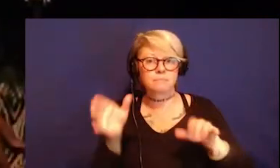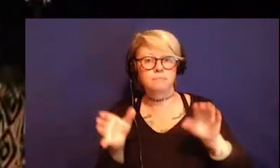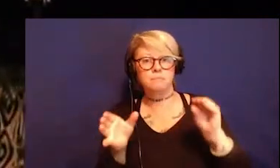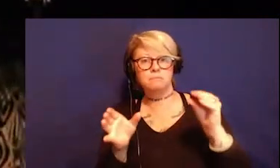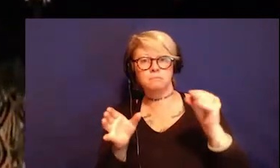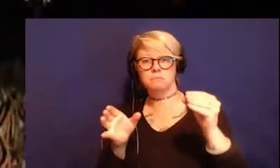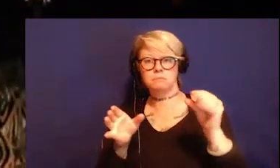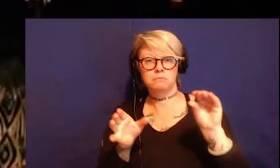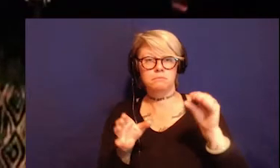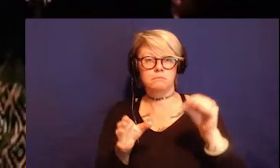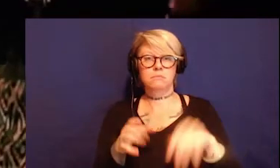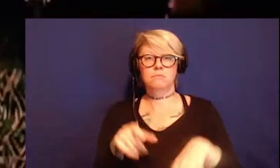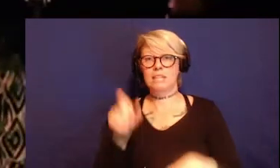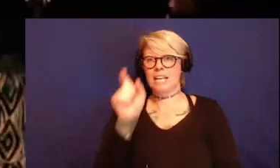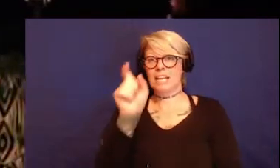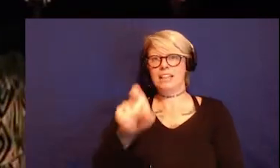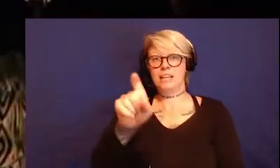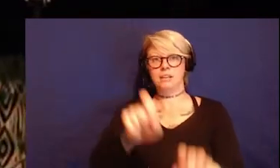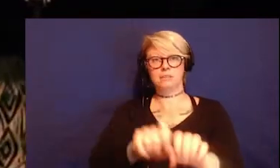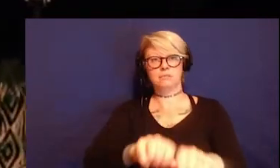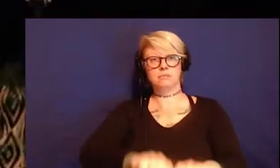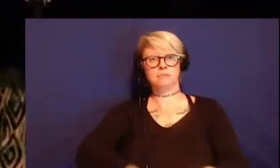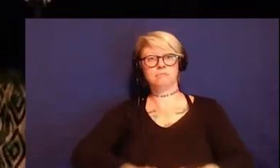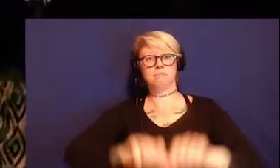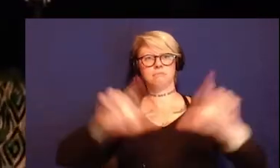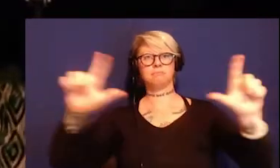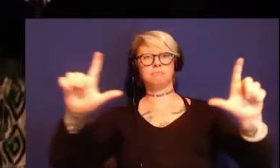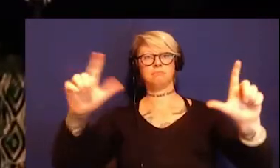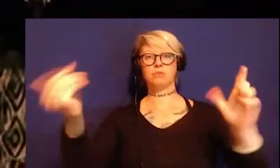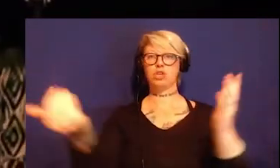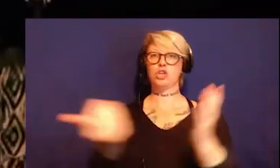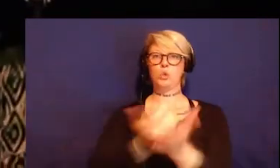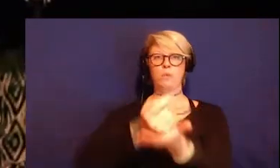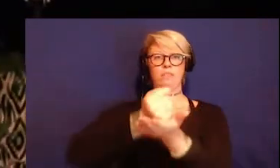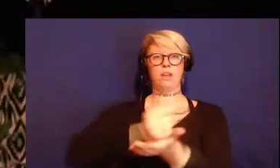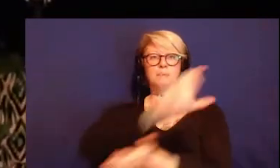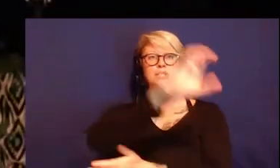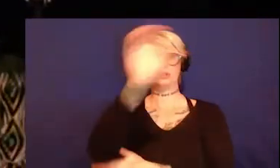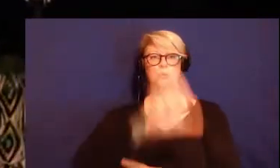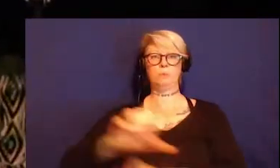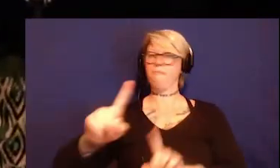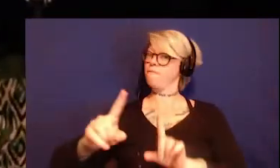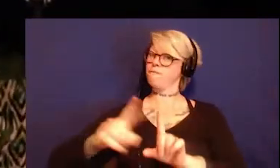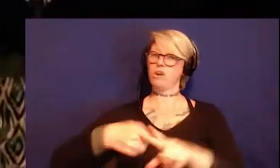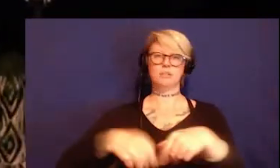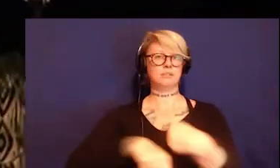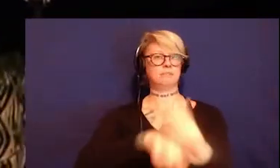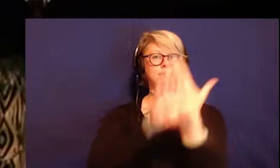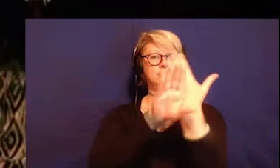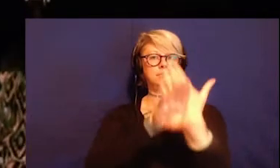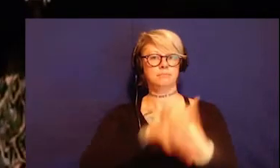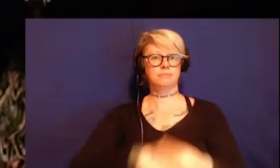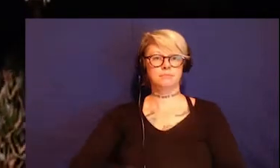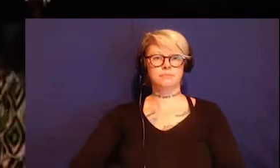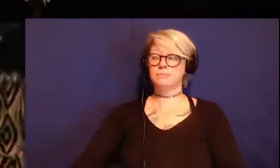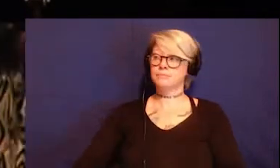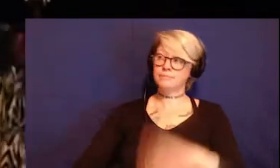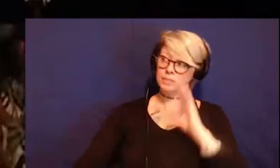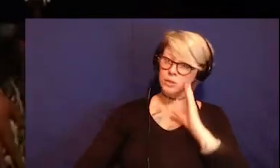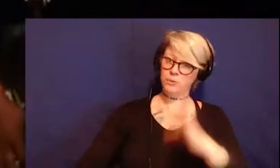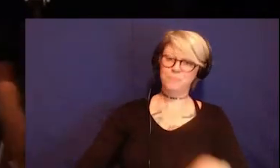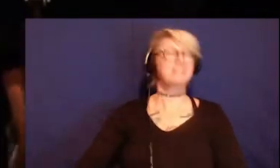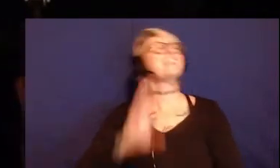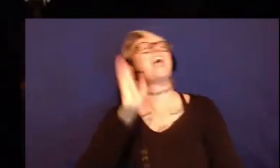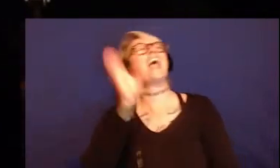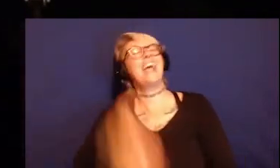and starts her first weekly Zoom call with a new therapist. Hello.